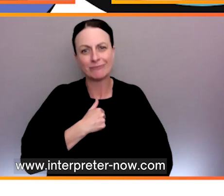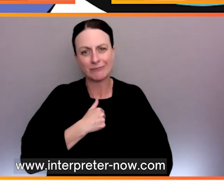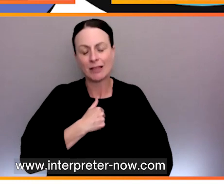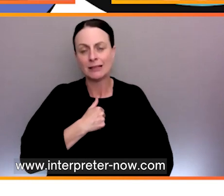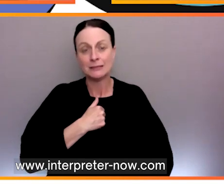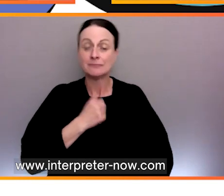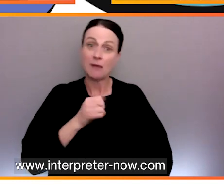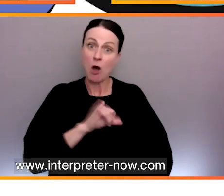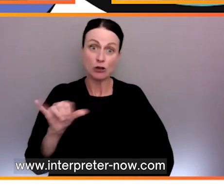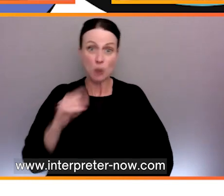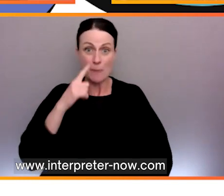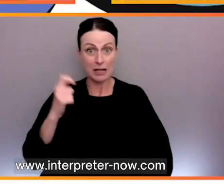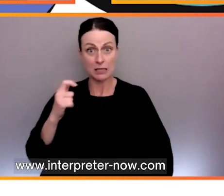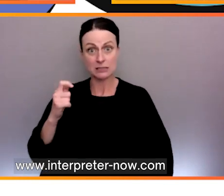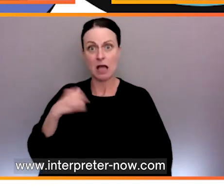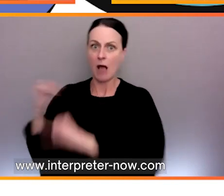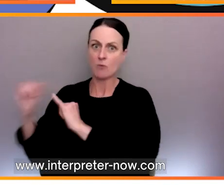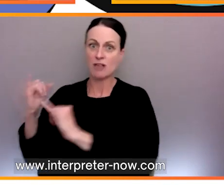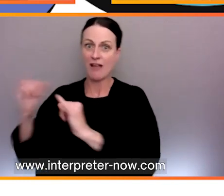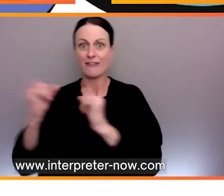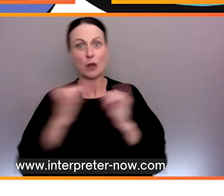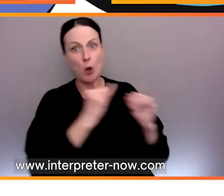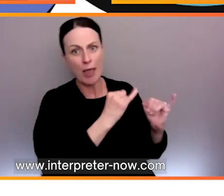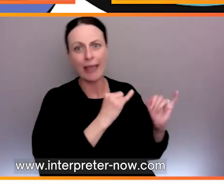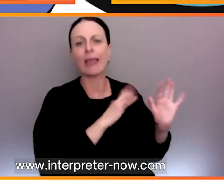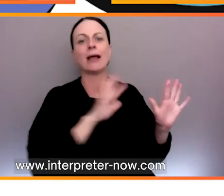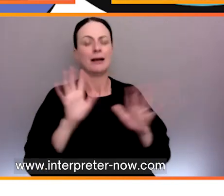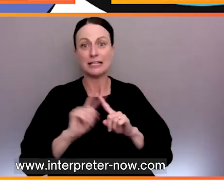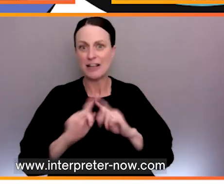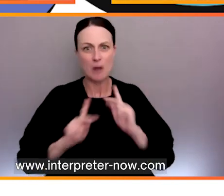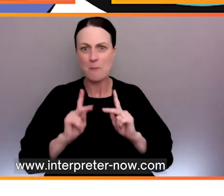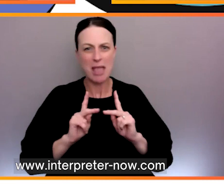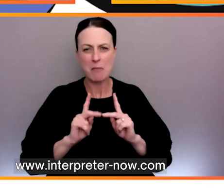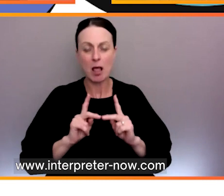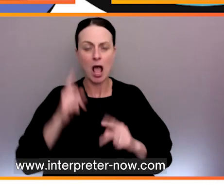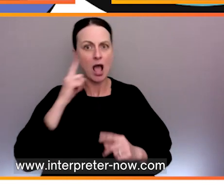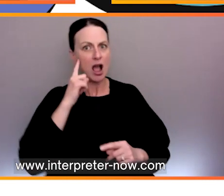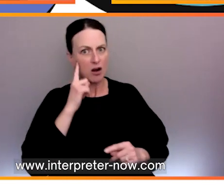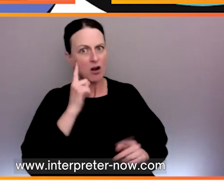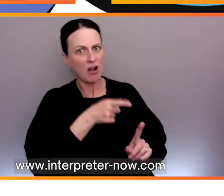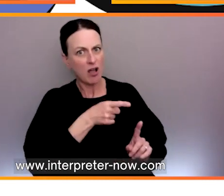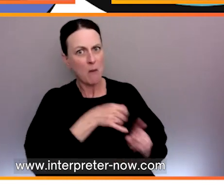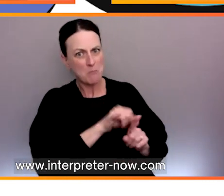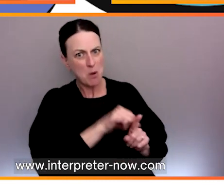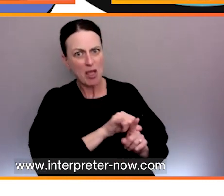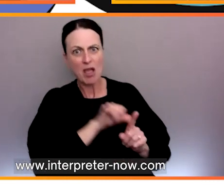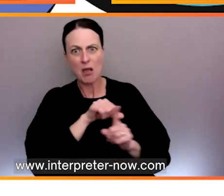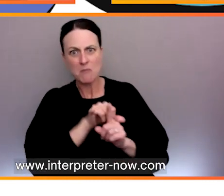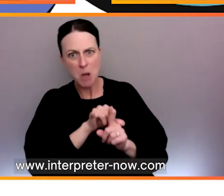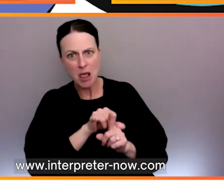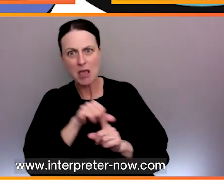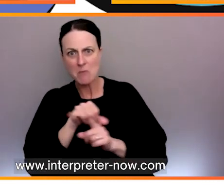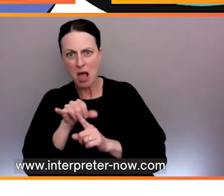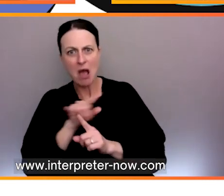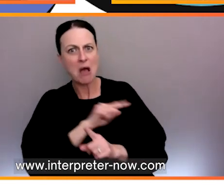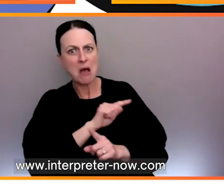And that's the easy stuff, right? And I remember when I finally raised my hand and I went